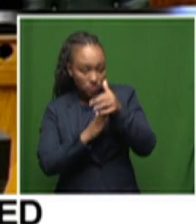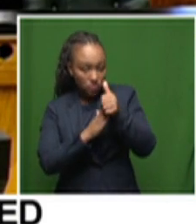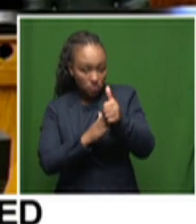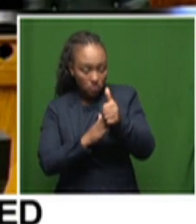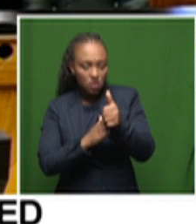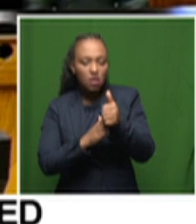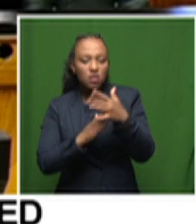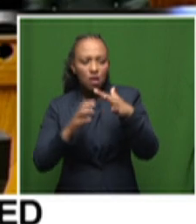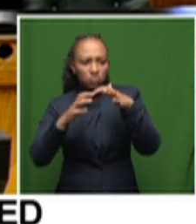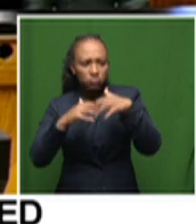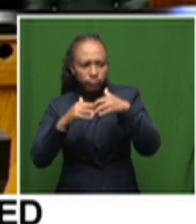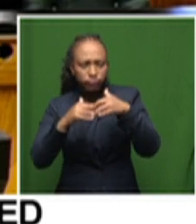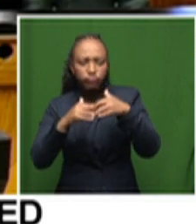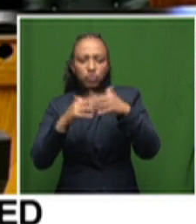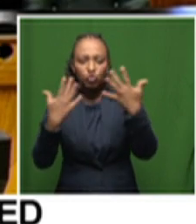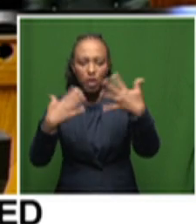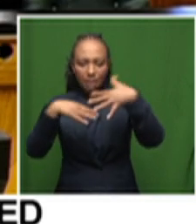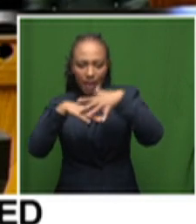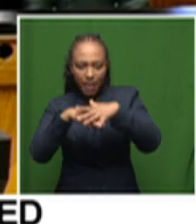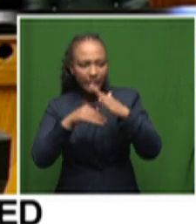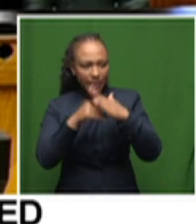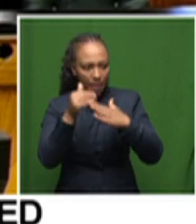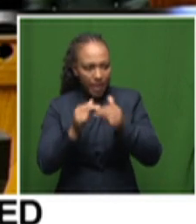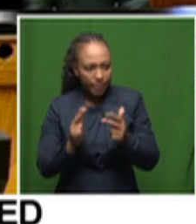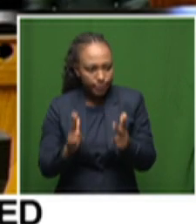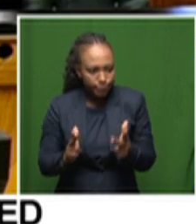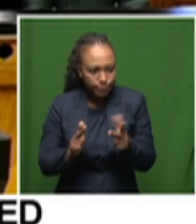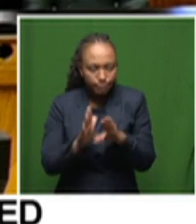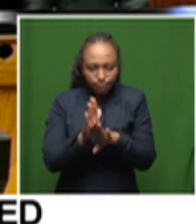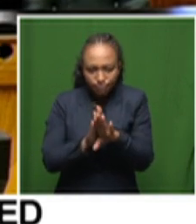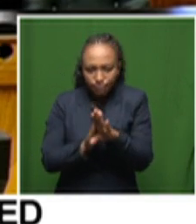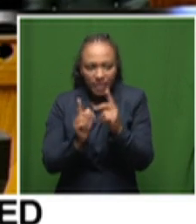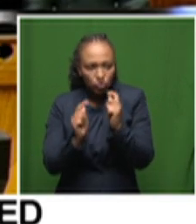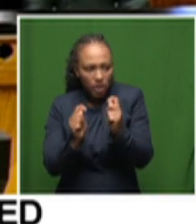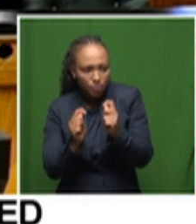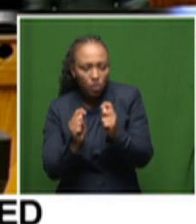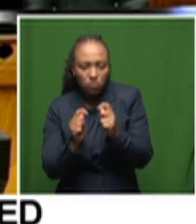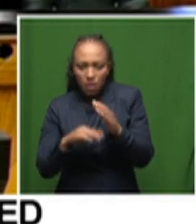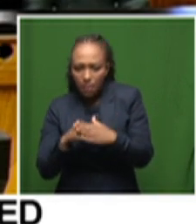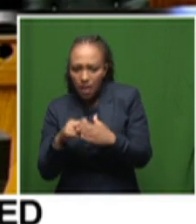to implementation. And we are starting to see the results.